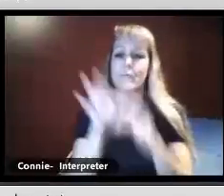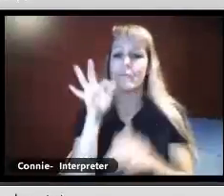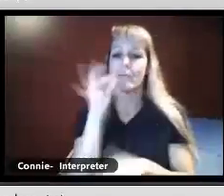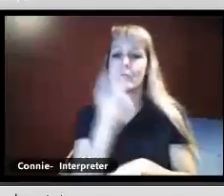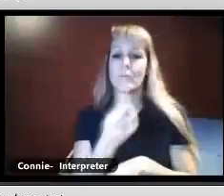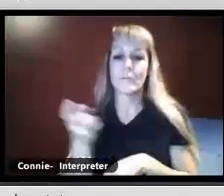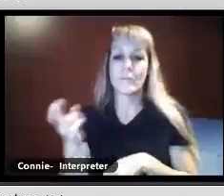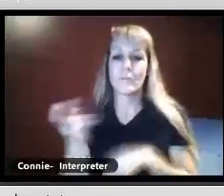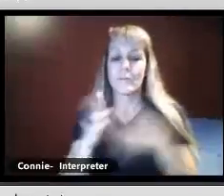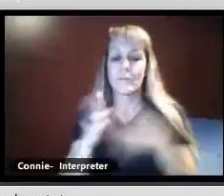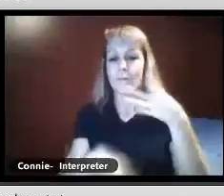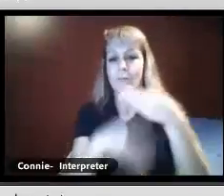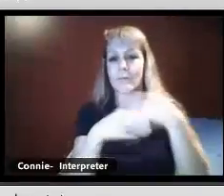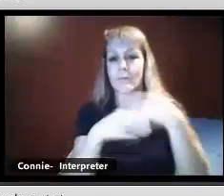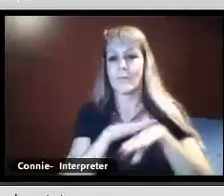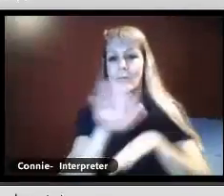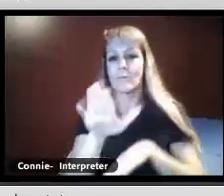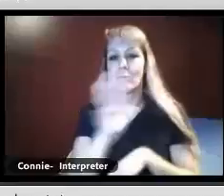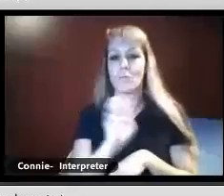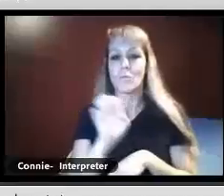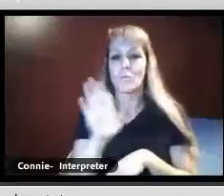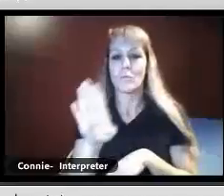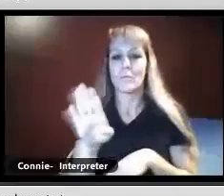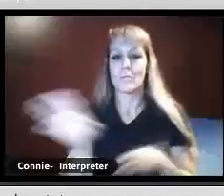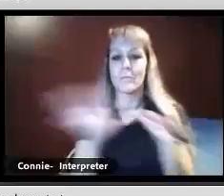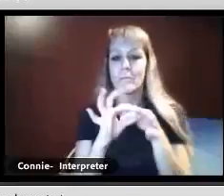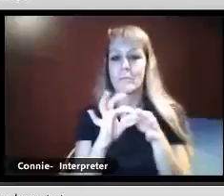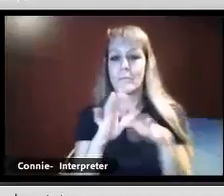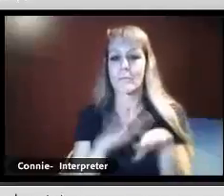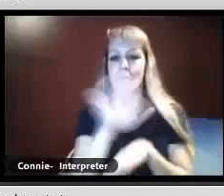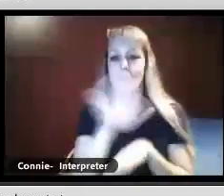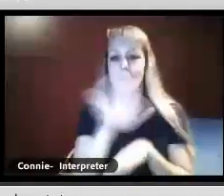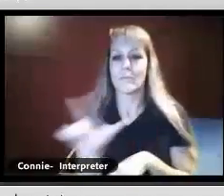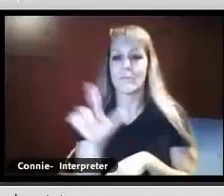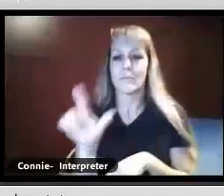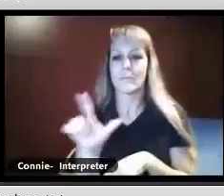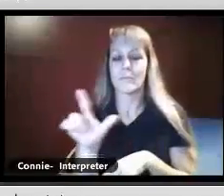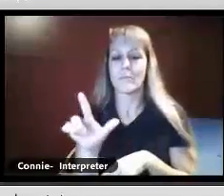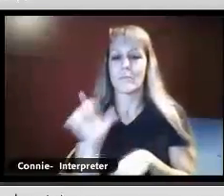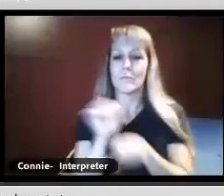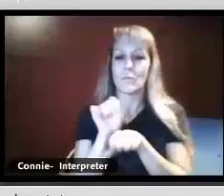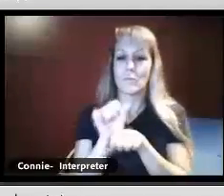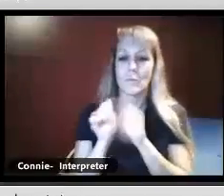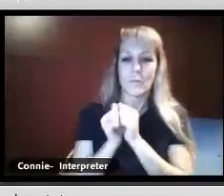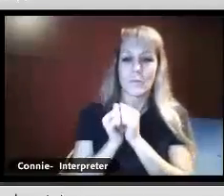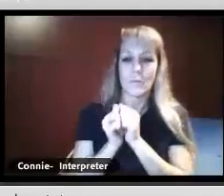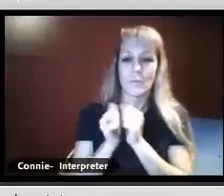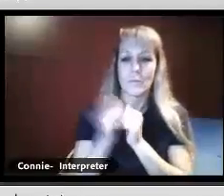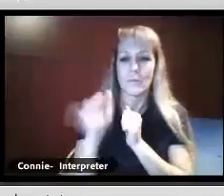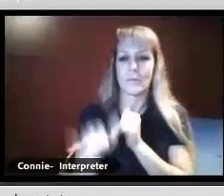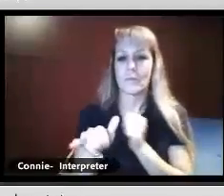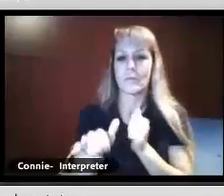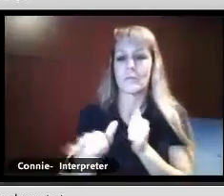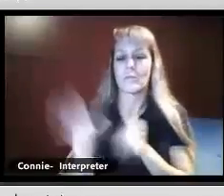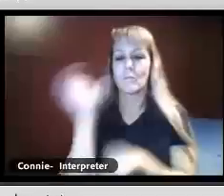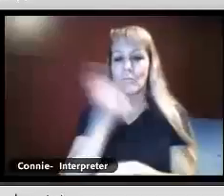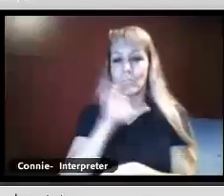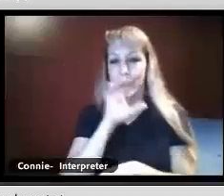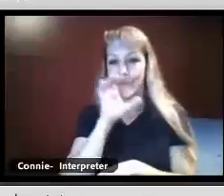add to your own web links for your library, to work with this kind of search and